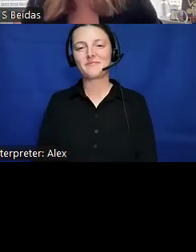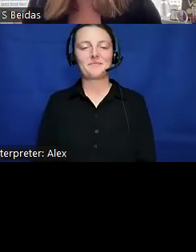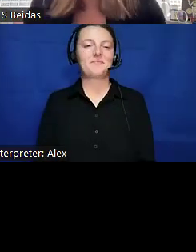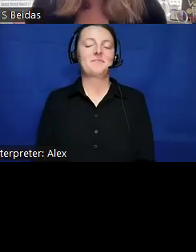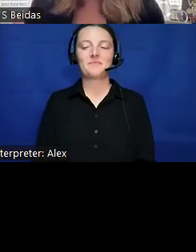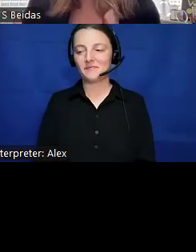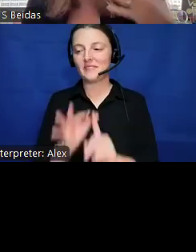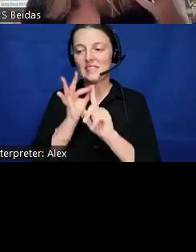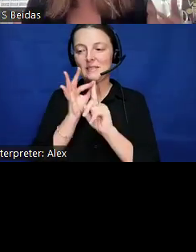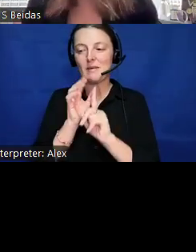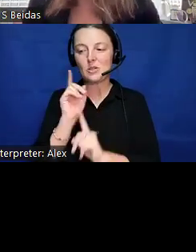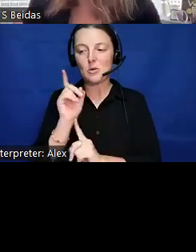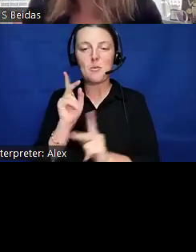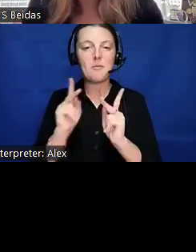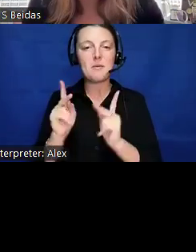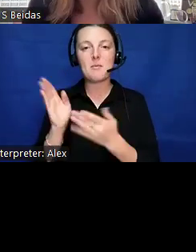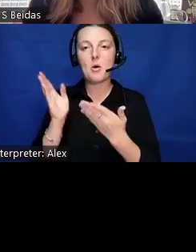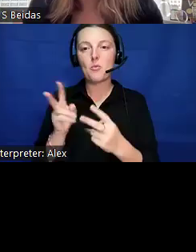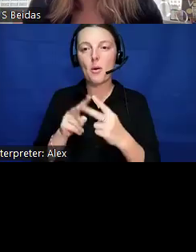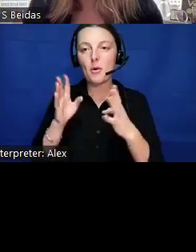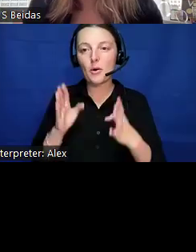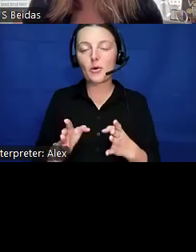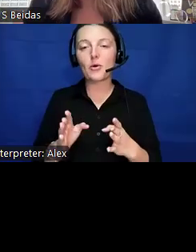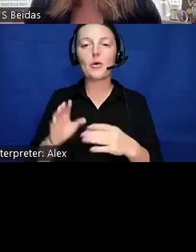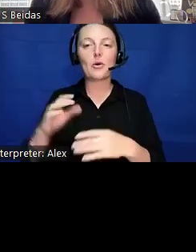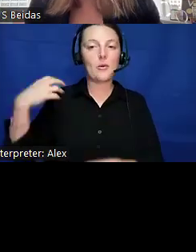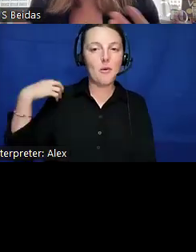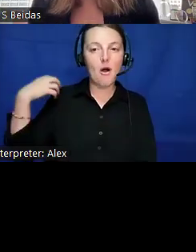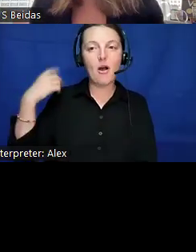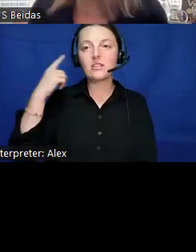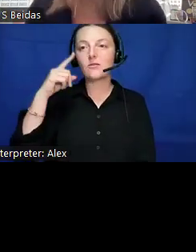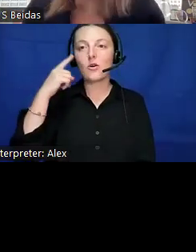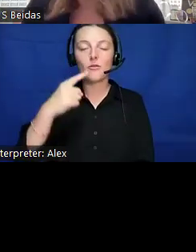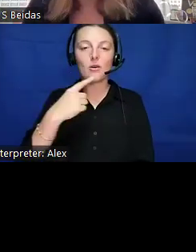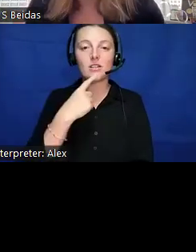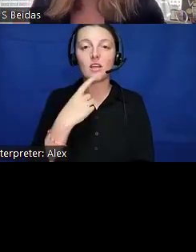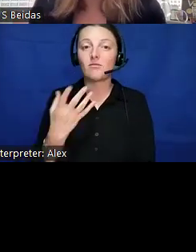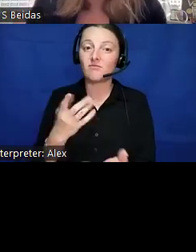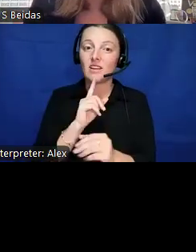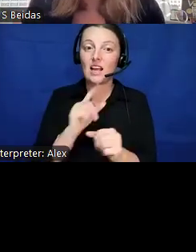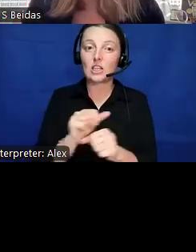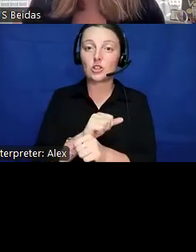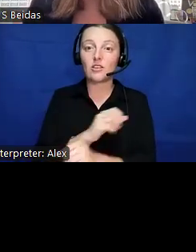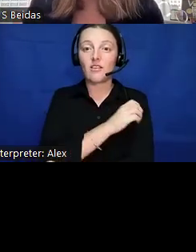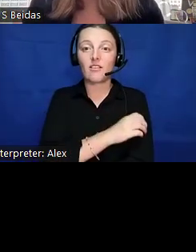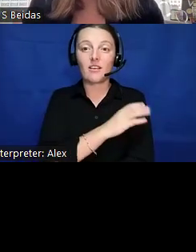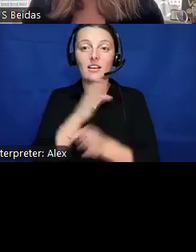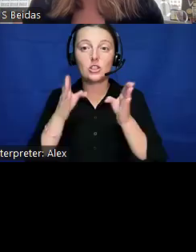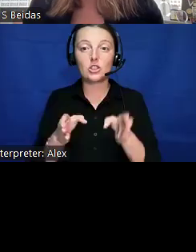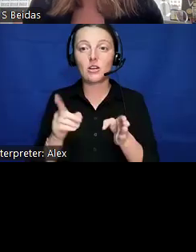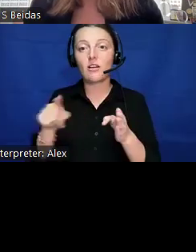People brought their partners and their bosses to say, actually clinicians hold the keys to